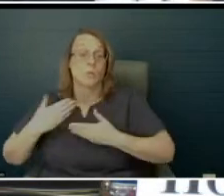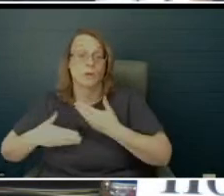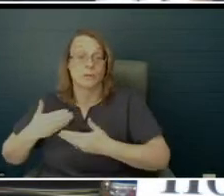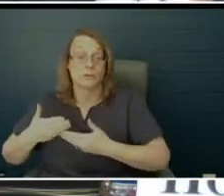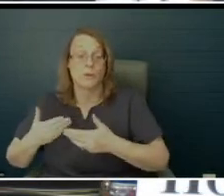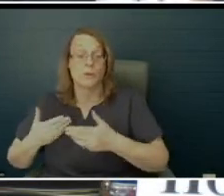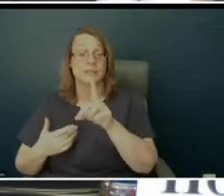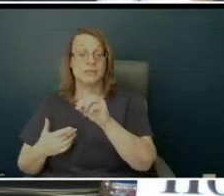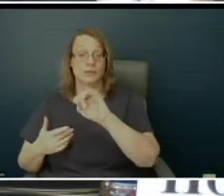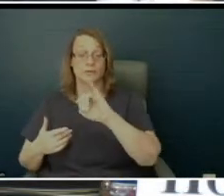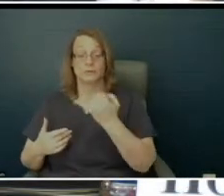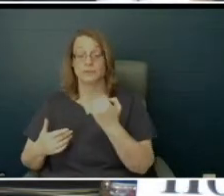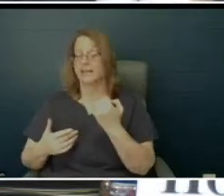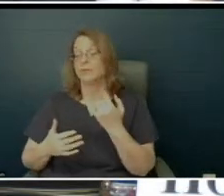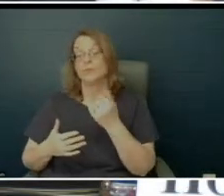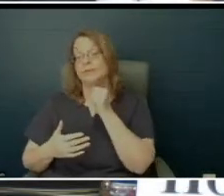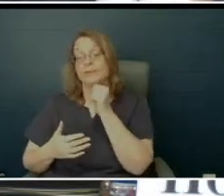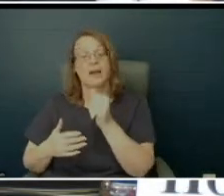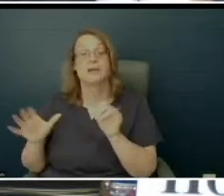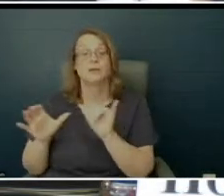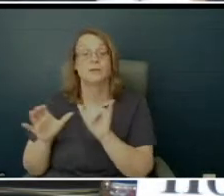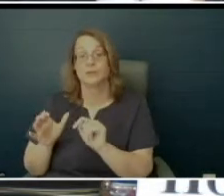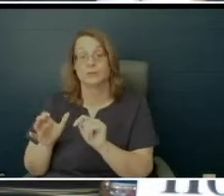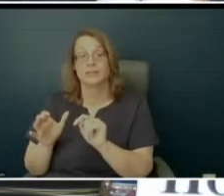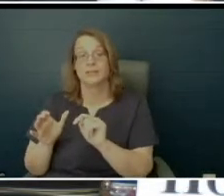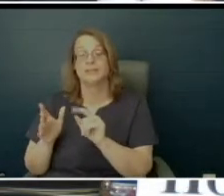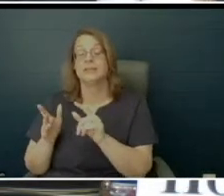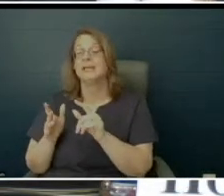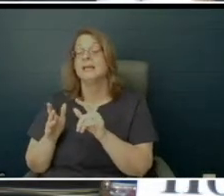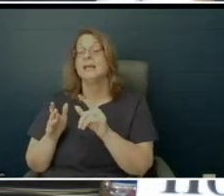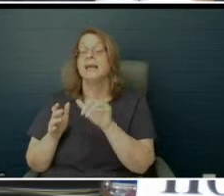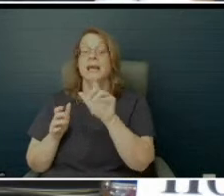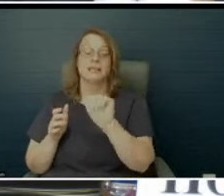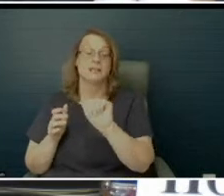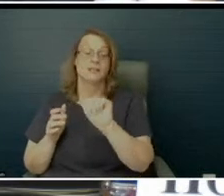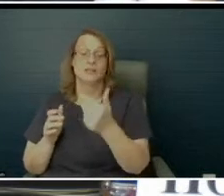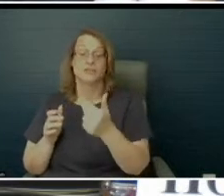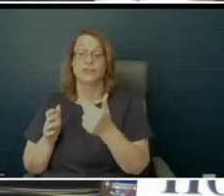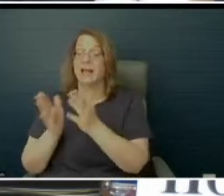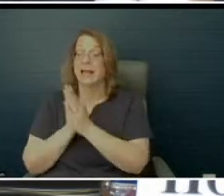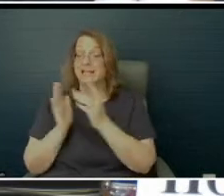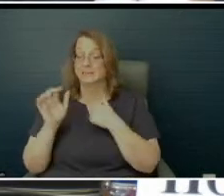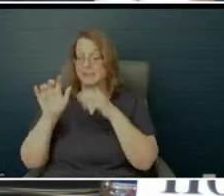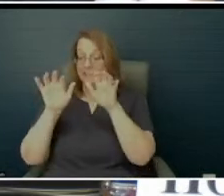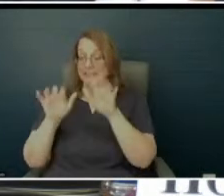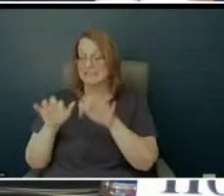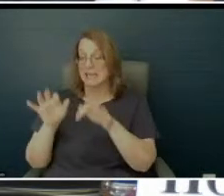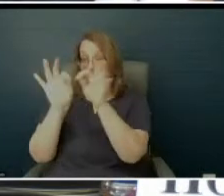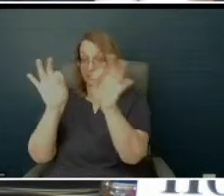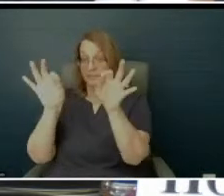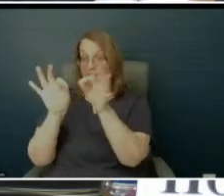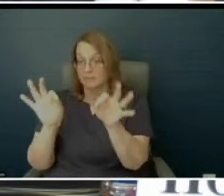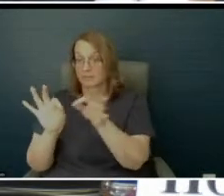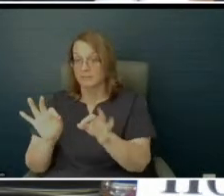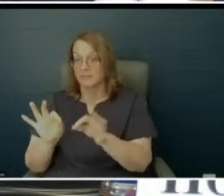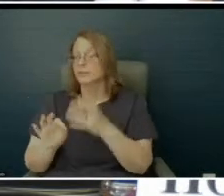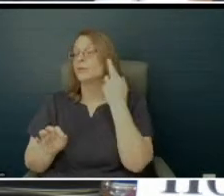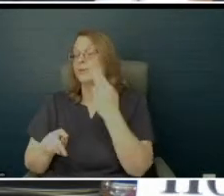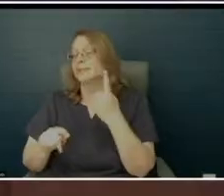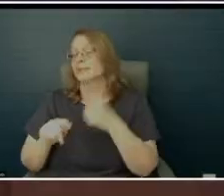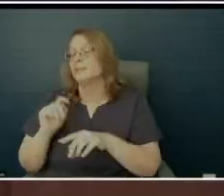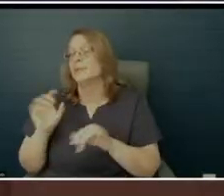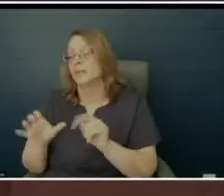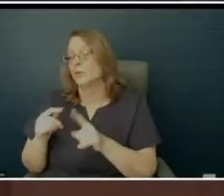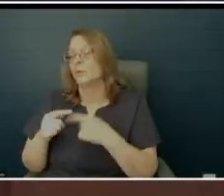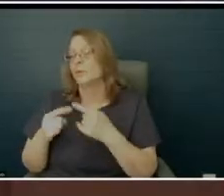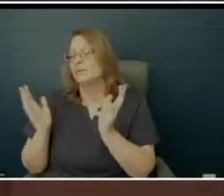And the acting Attorney General asked me to prepare a memo with talking points so that he could explain our reasons when he spoke with the president about this. So would you